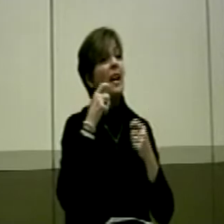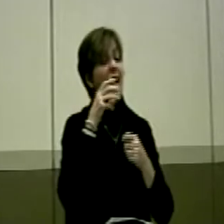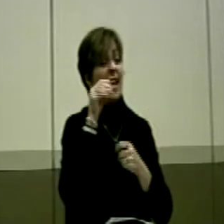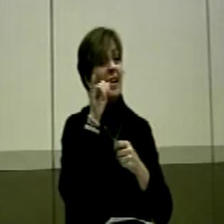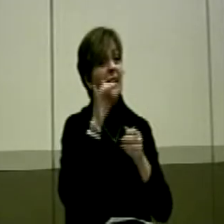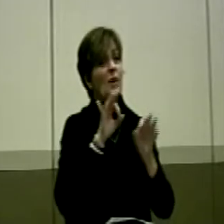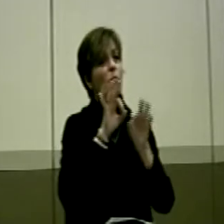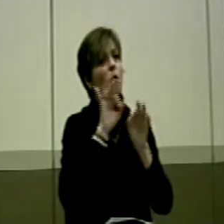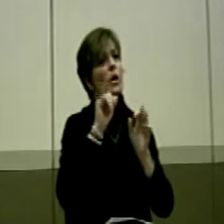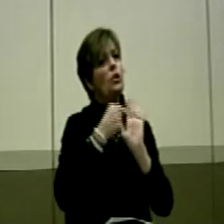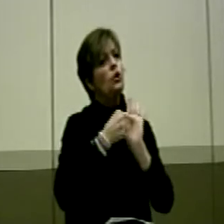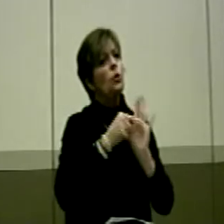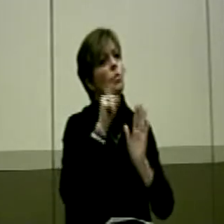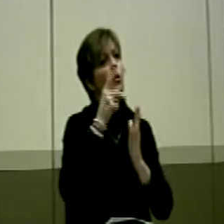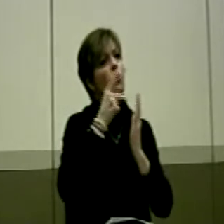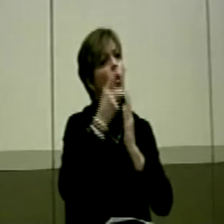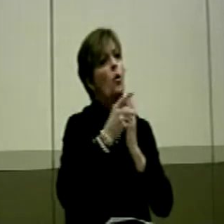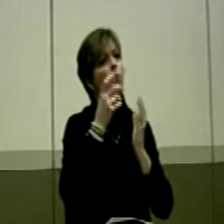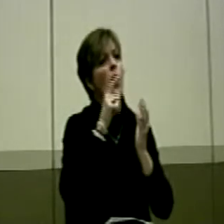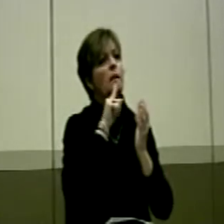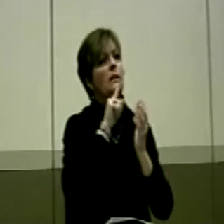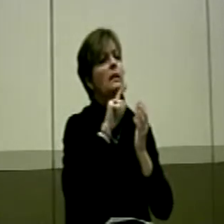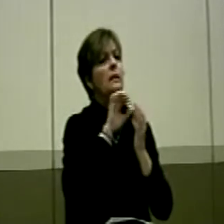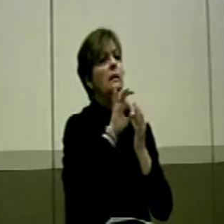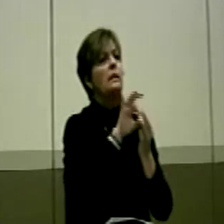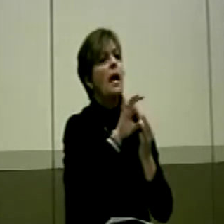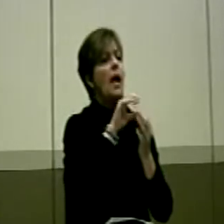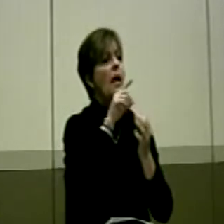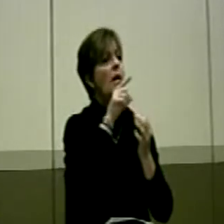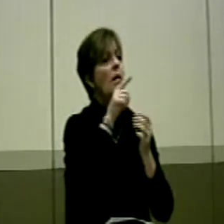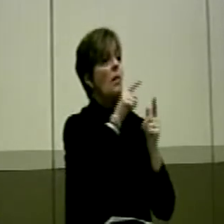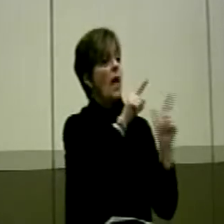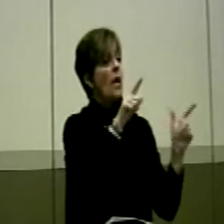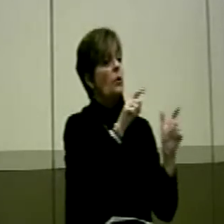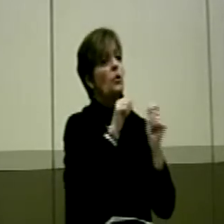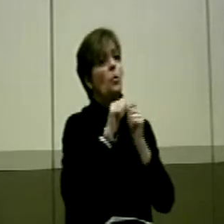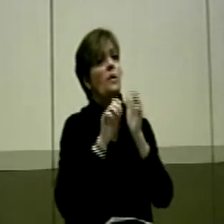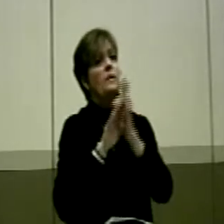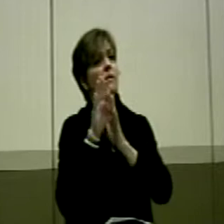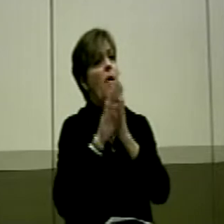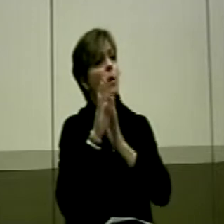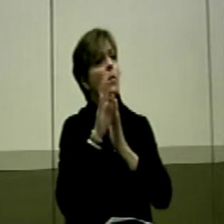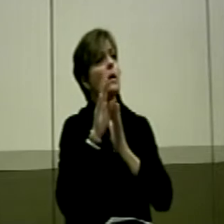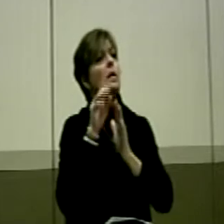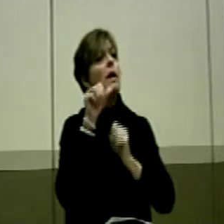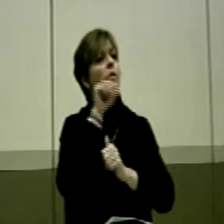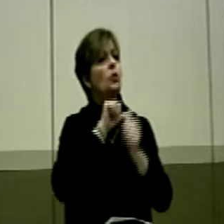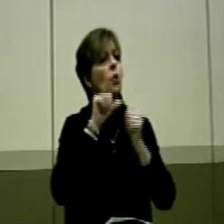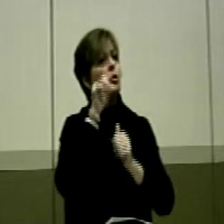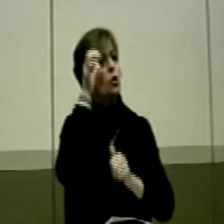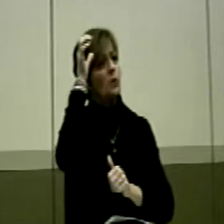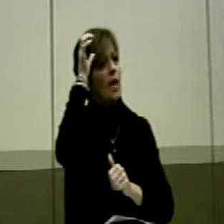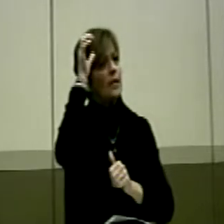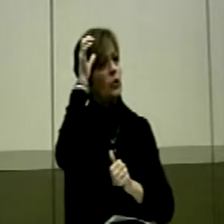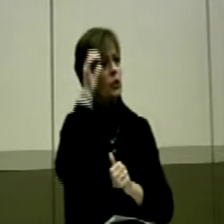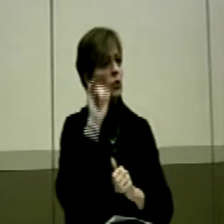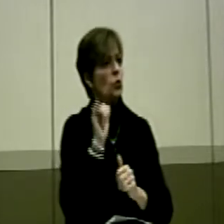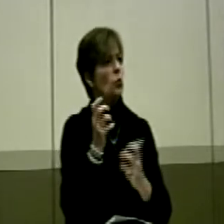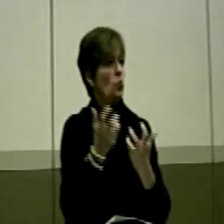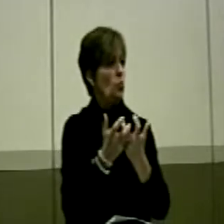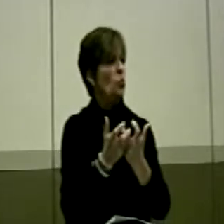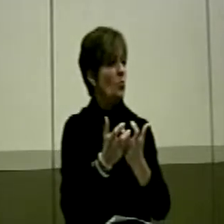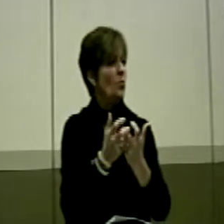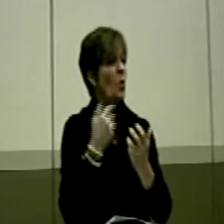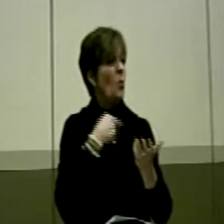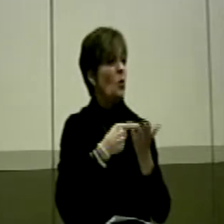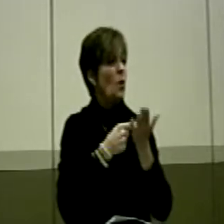in language with development of social cognition too, like what we were just talking about before, remembering really building the language to